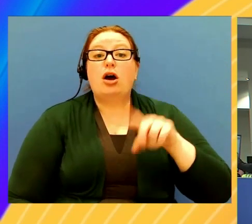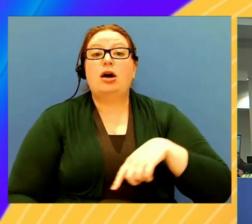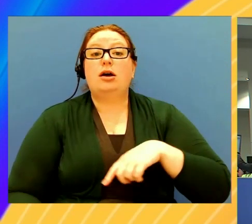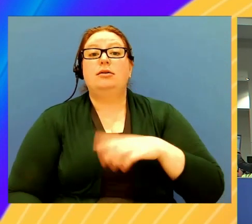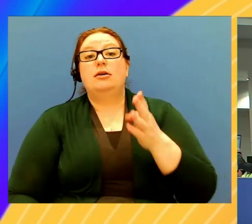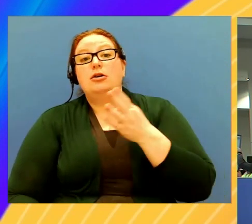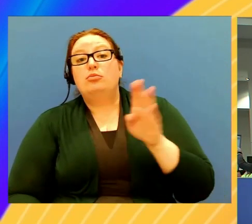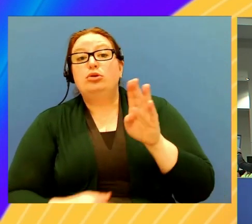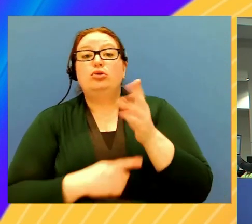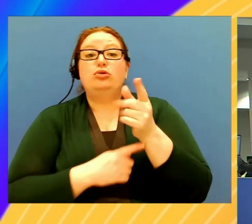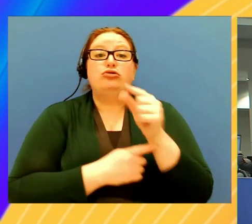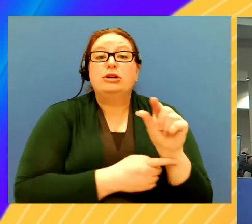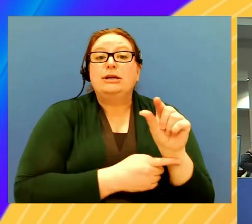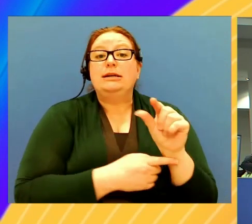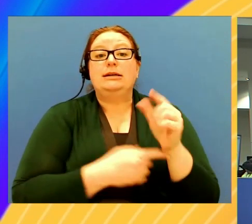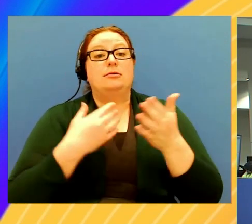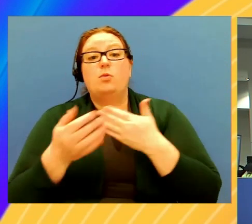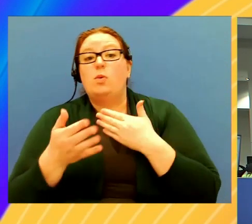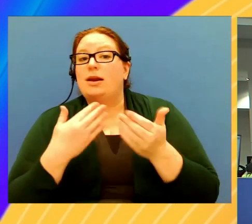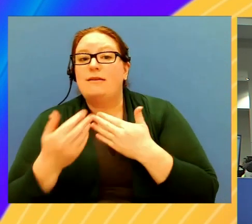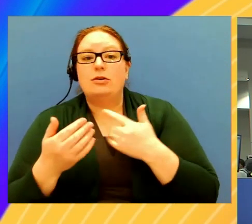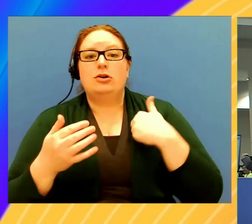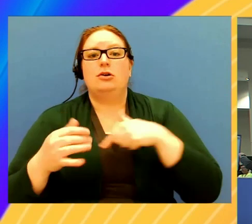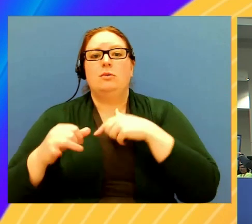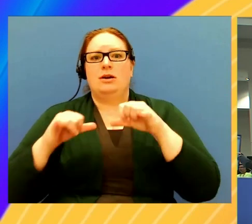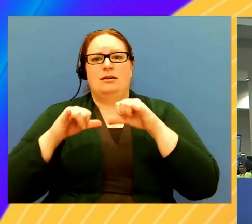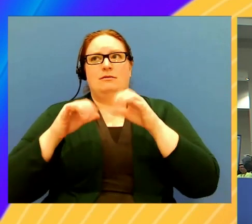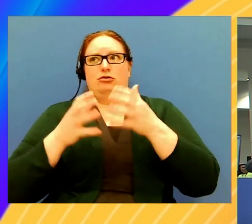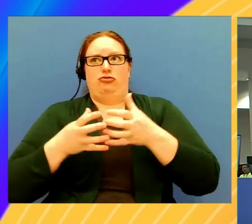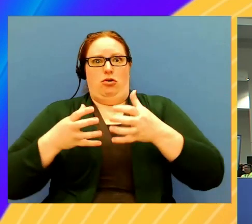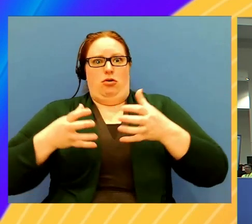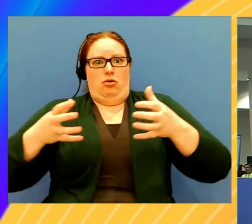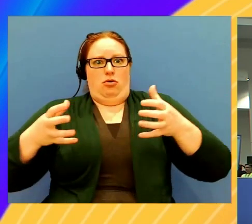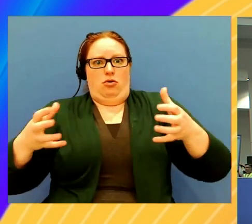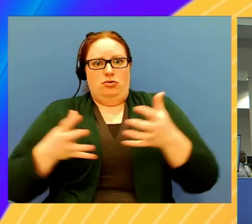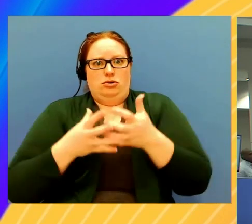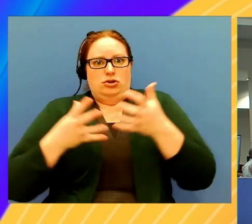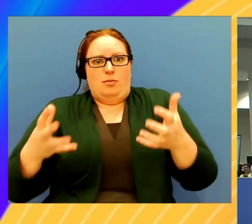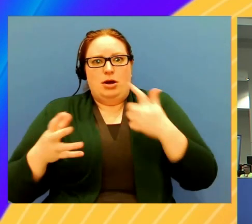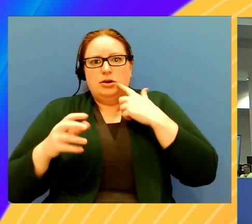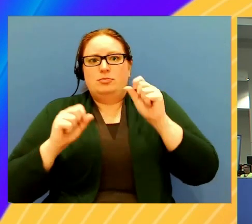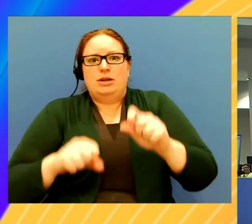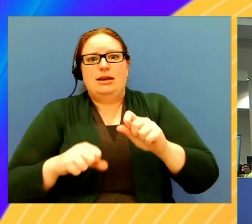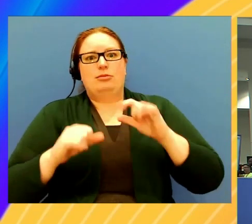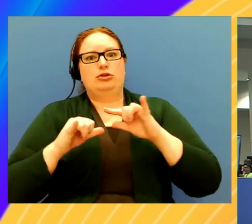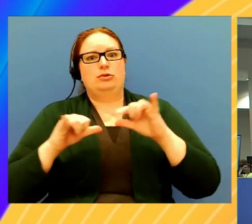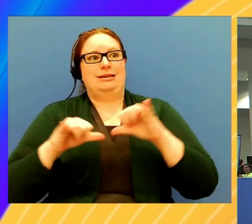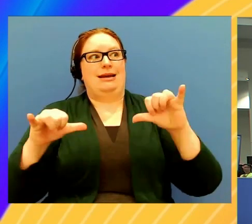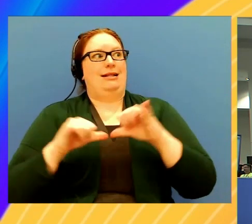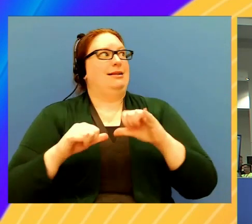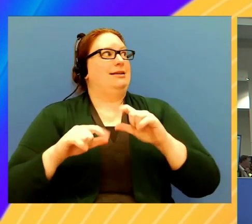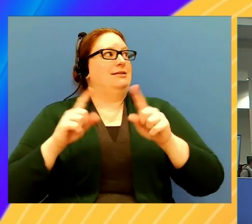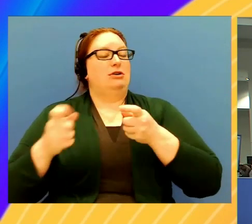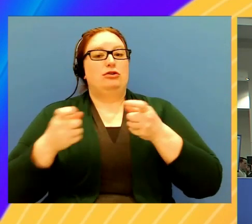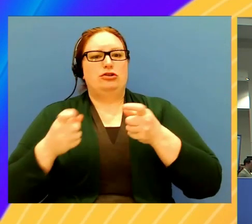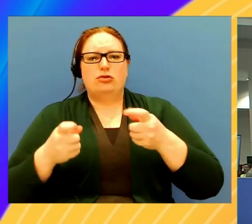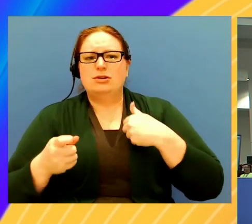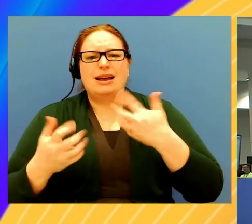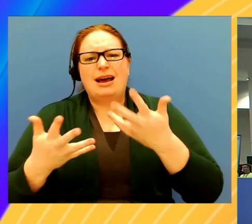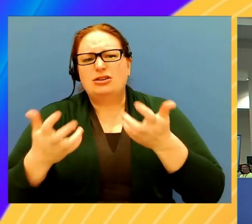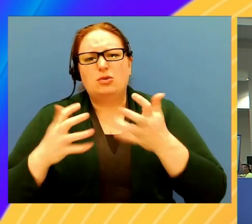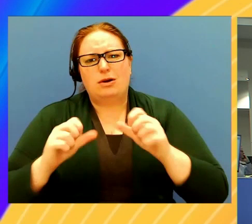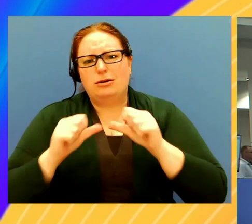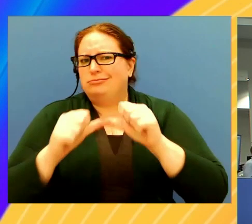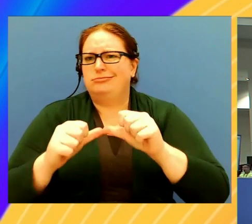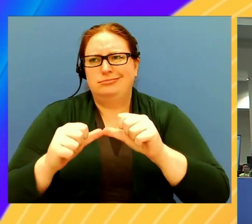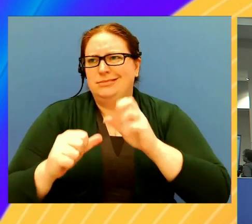And we have grown so much with being able to scale these different controls. And I don't want to keep talking because you have way more awesome